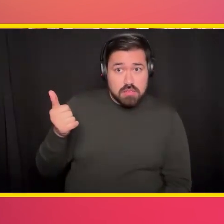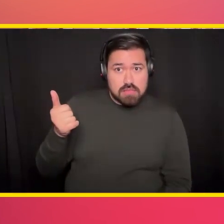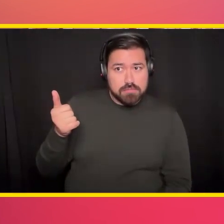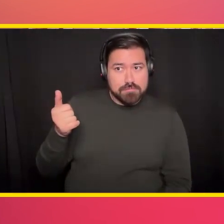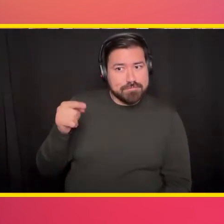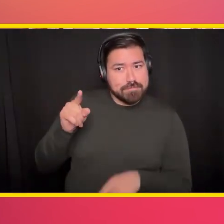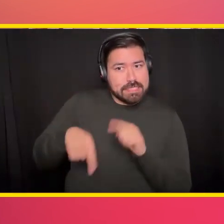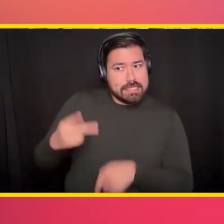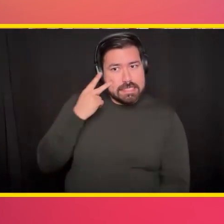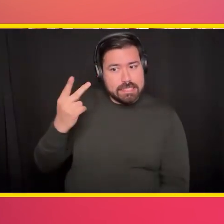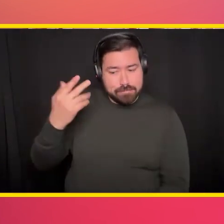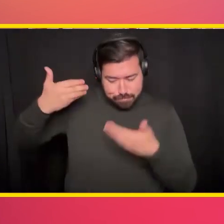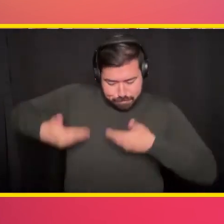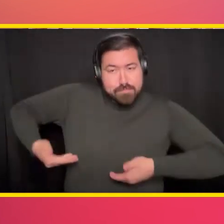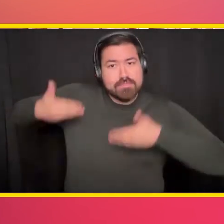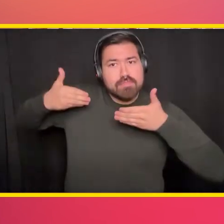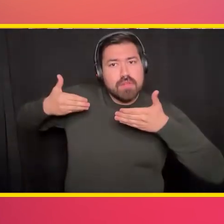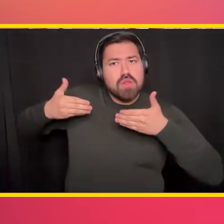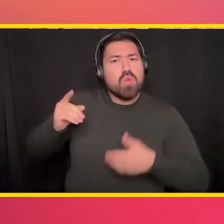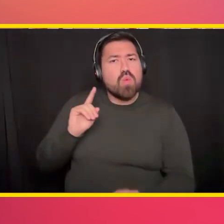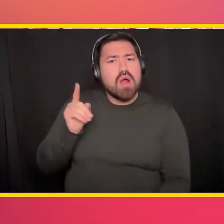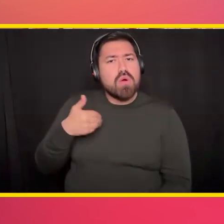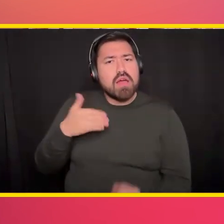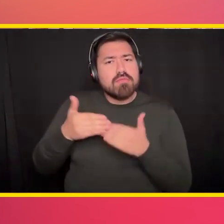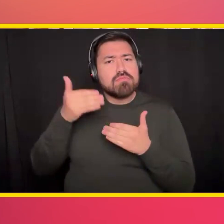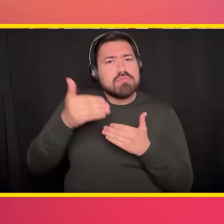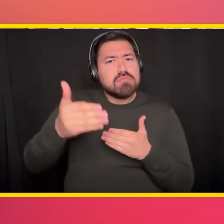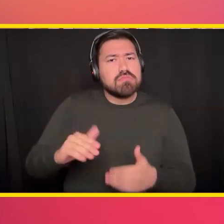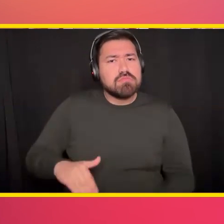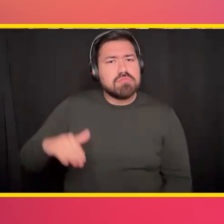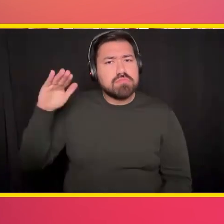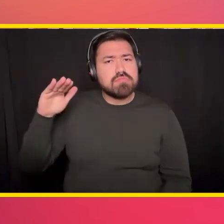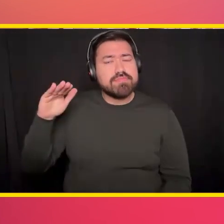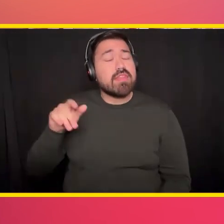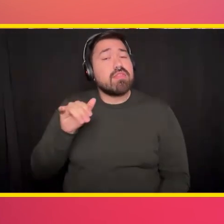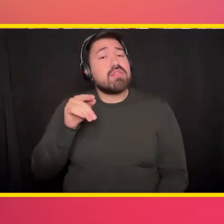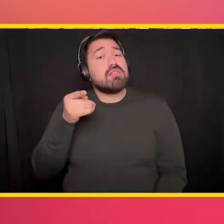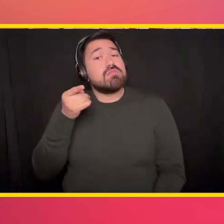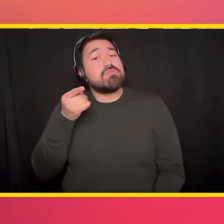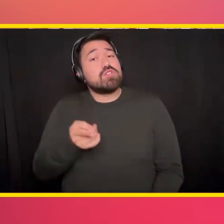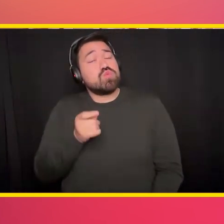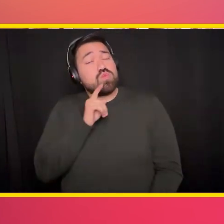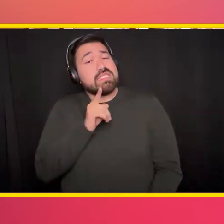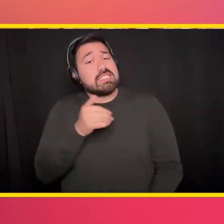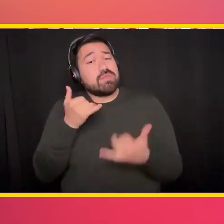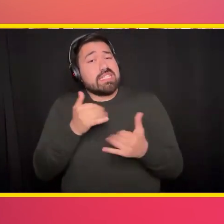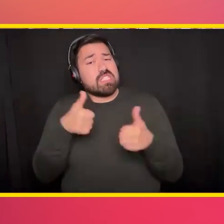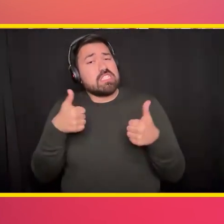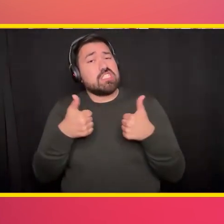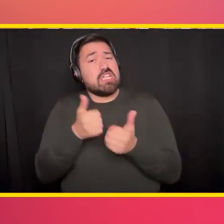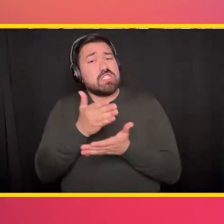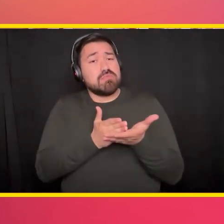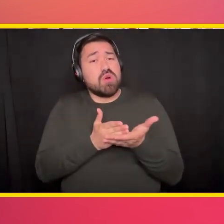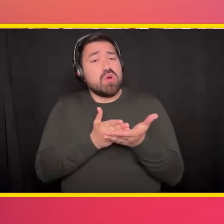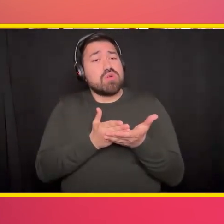my humanity, where would I have been? And this is where I think is really challenging right now,